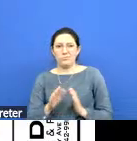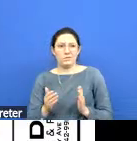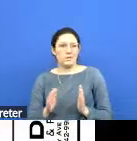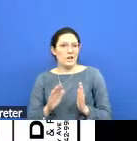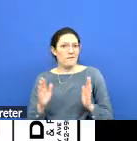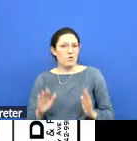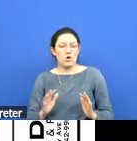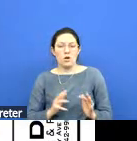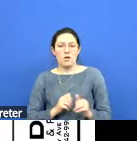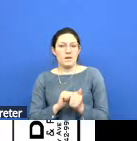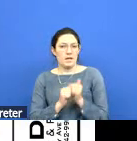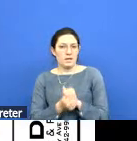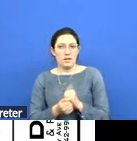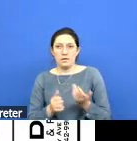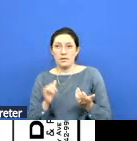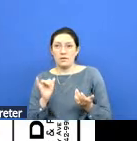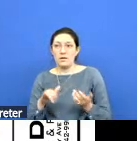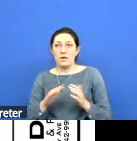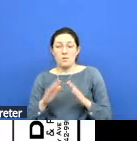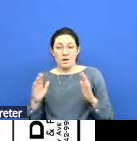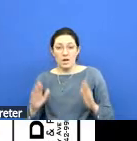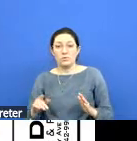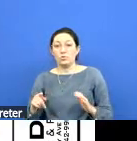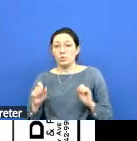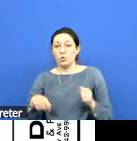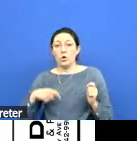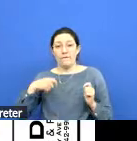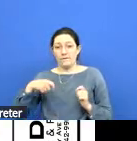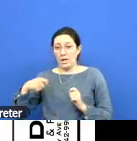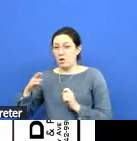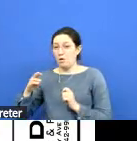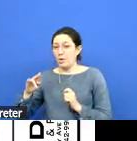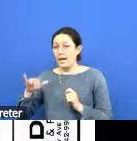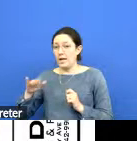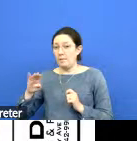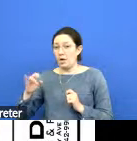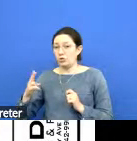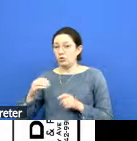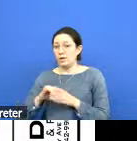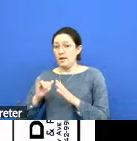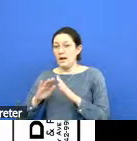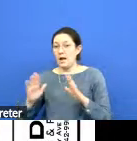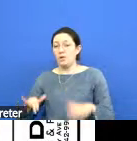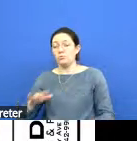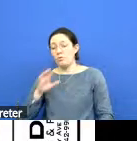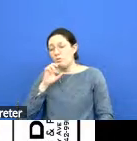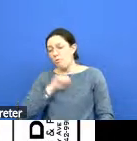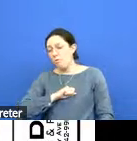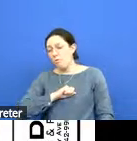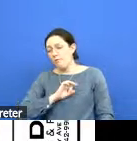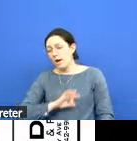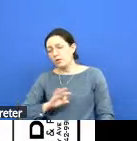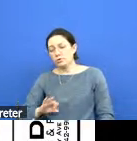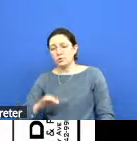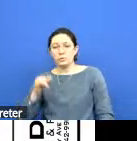50s. You could have filmed the Brady Bunch in this house. You